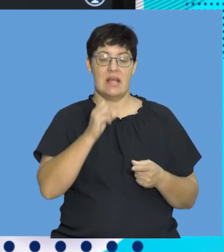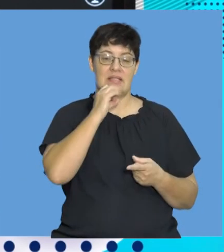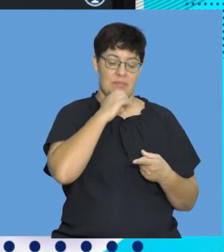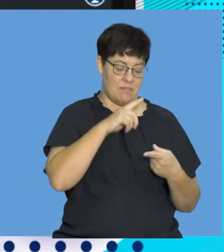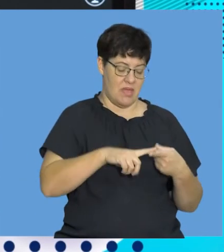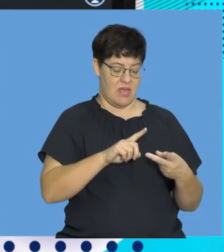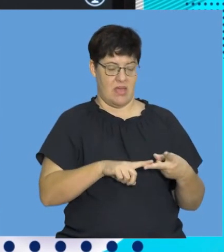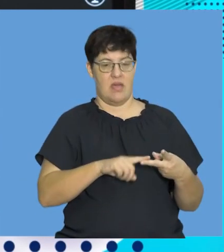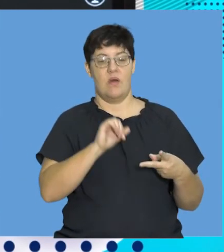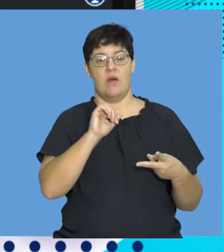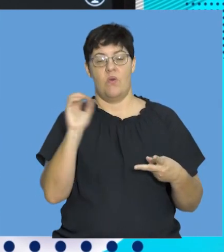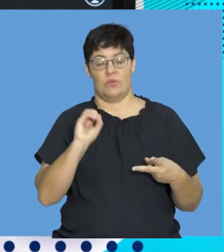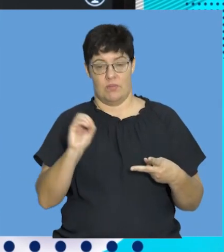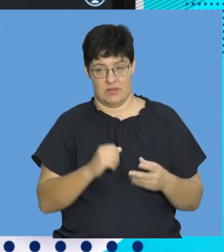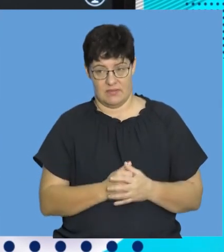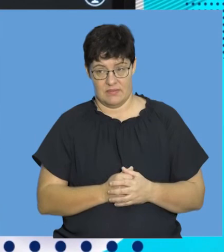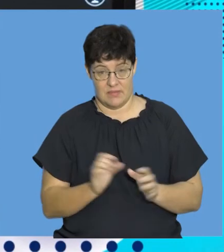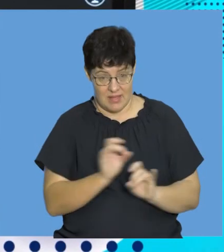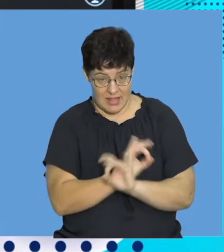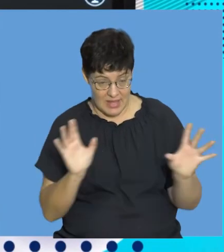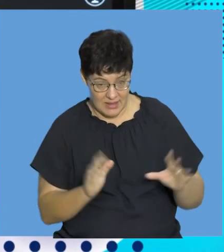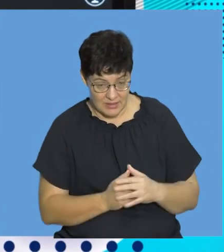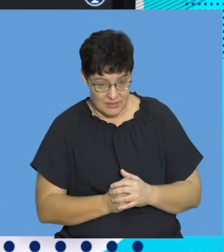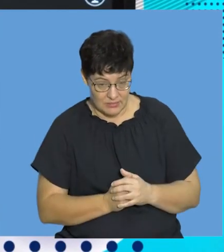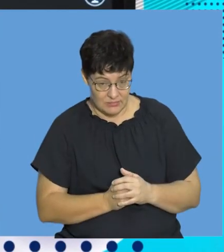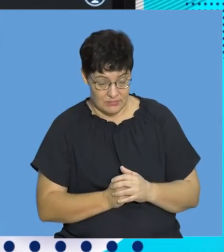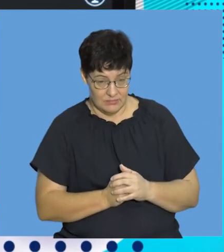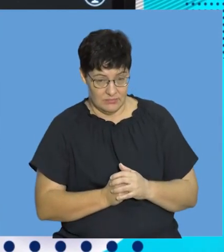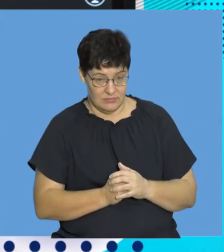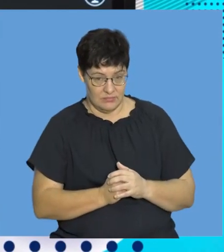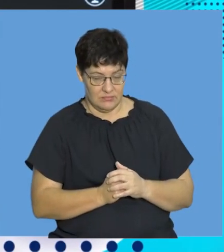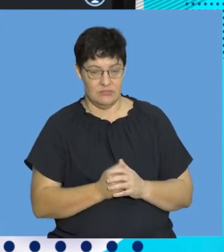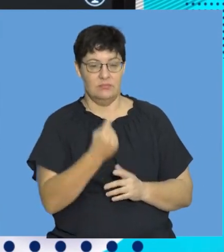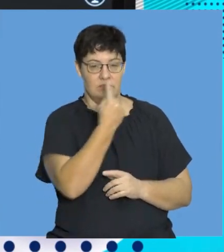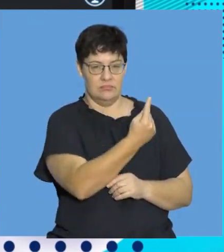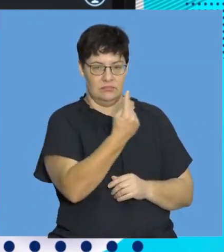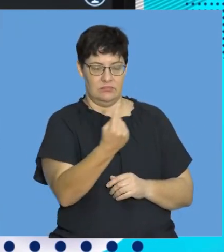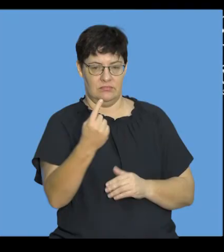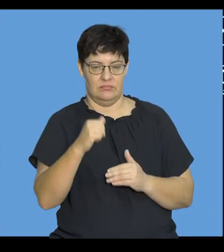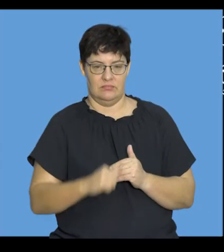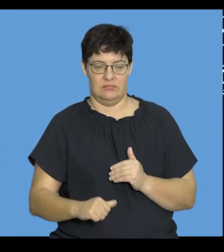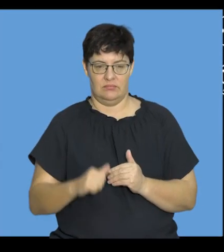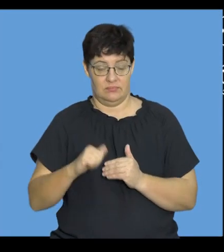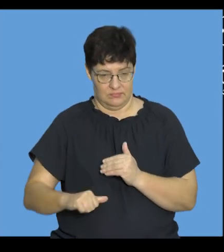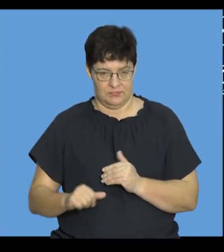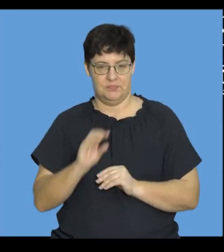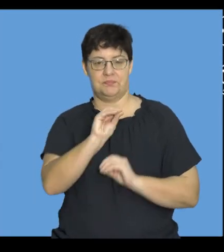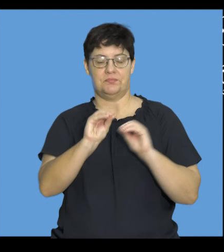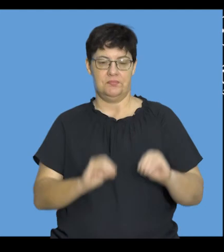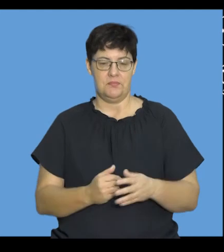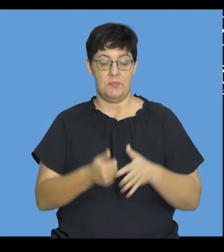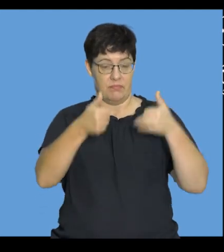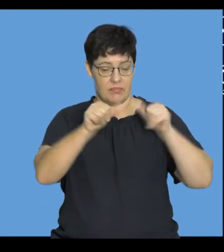and October. Clear? So in this way, you take each month. Let's go to the next month.